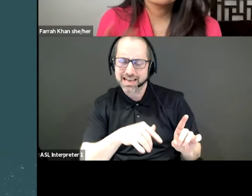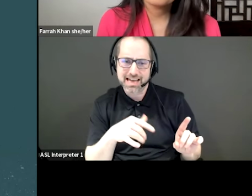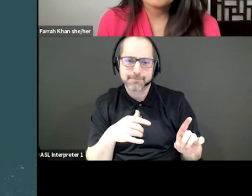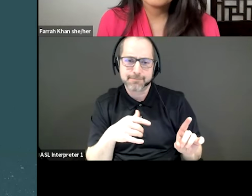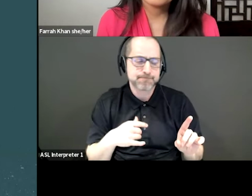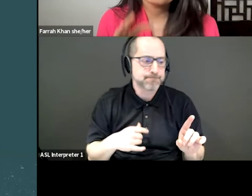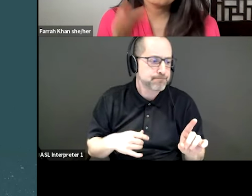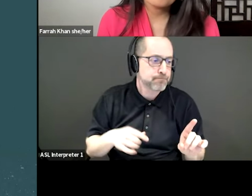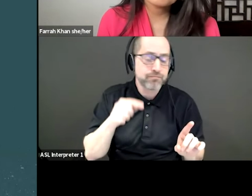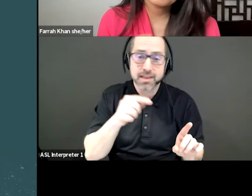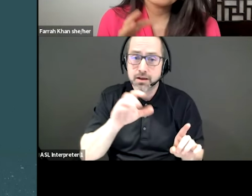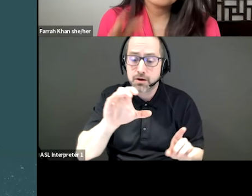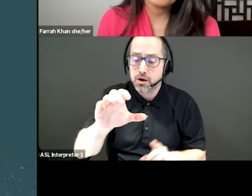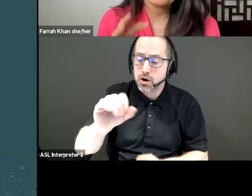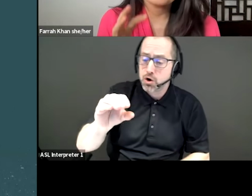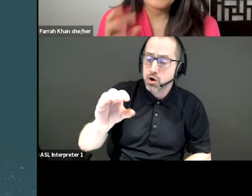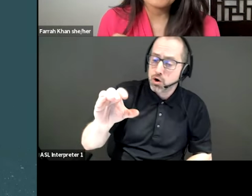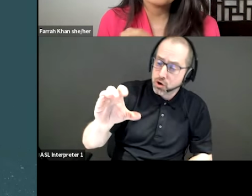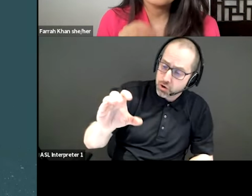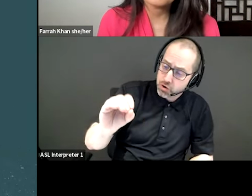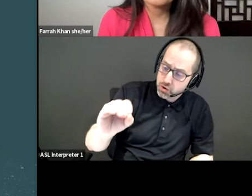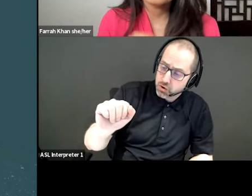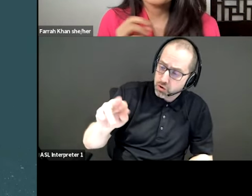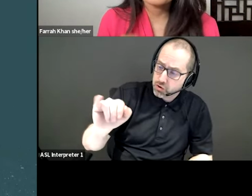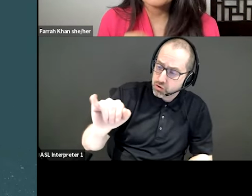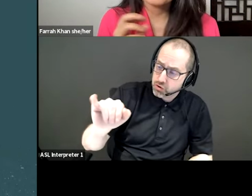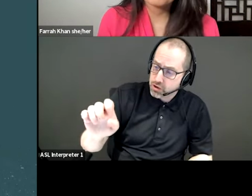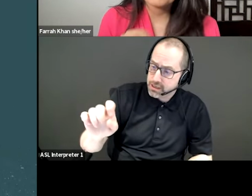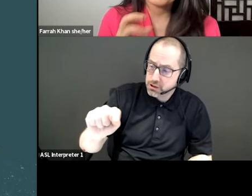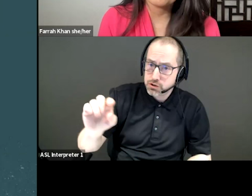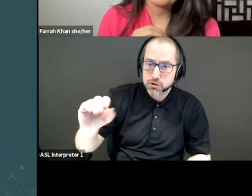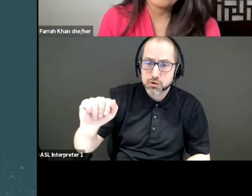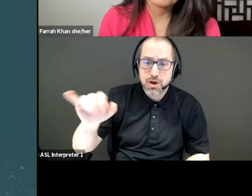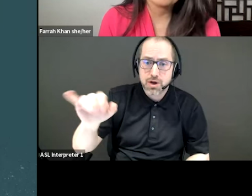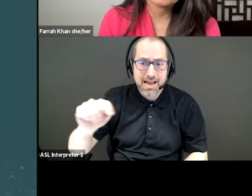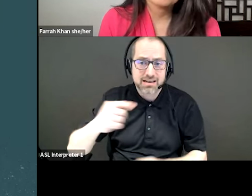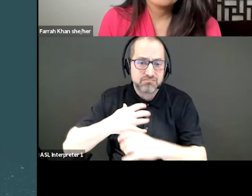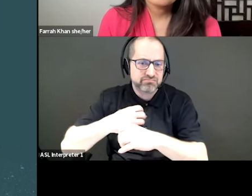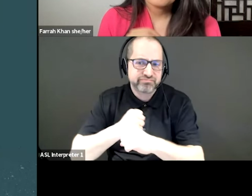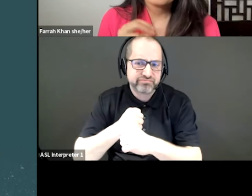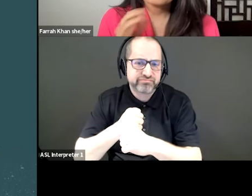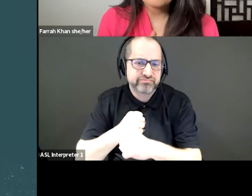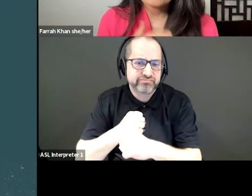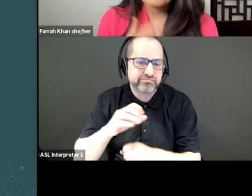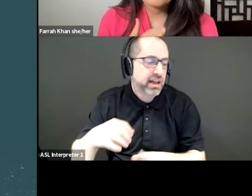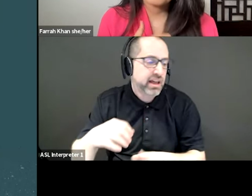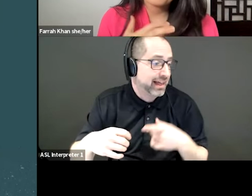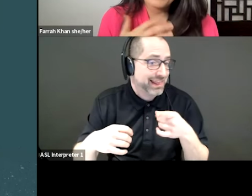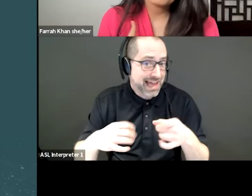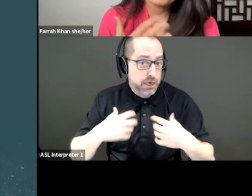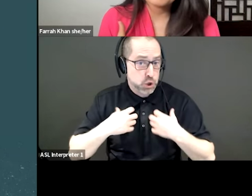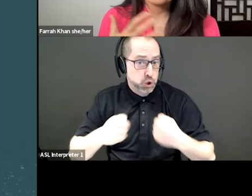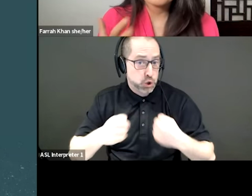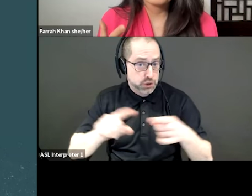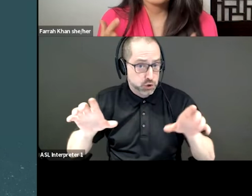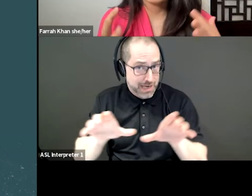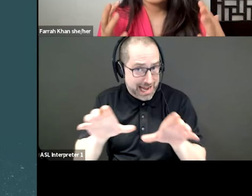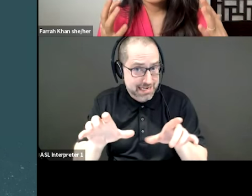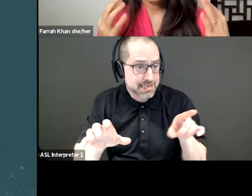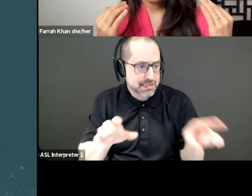Act specifically is a multi-year national initiative to address and prevent gender-based violence. A lot of the at